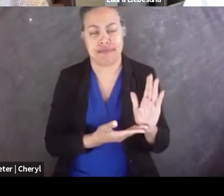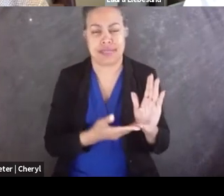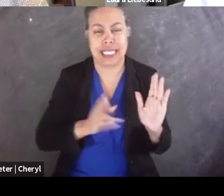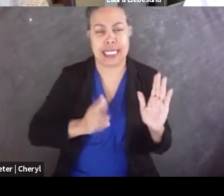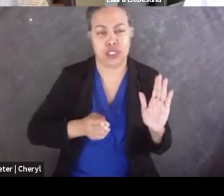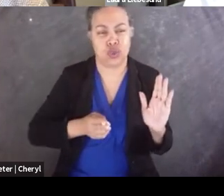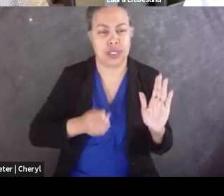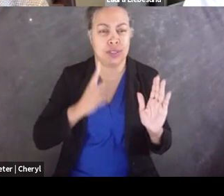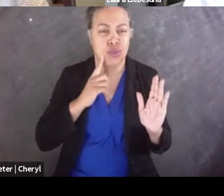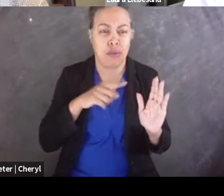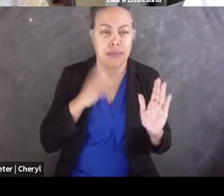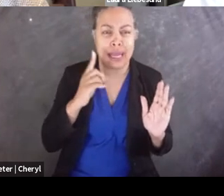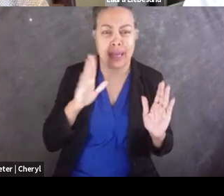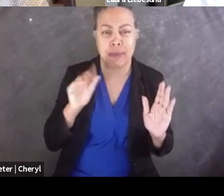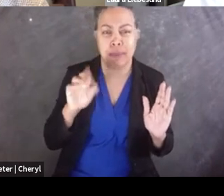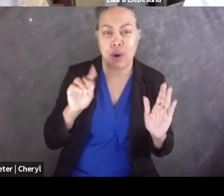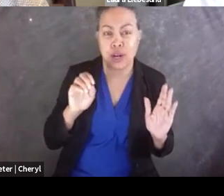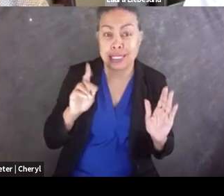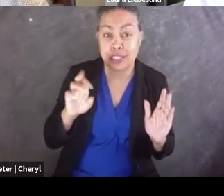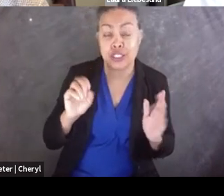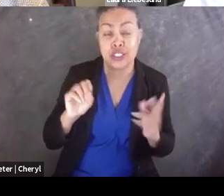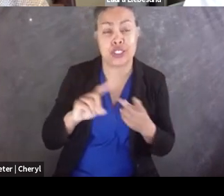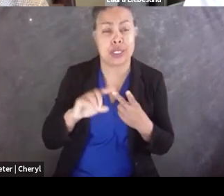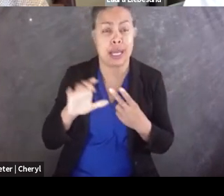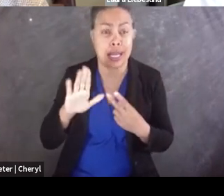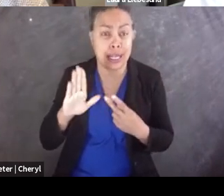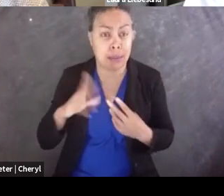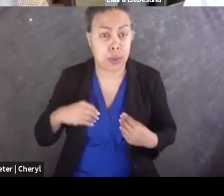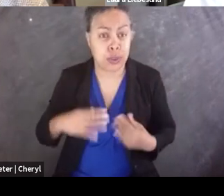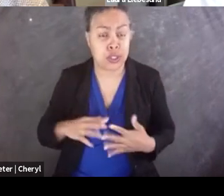of Black bartenders and Black clubs and restaurants. So